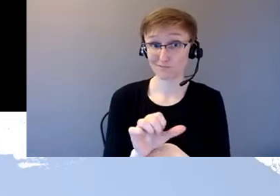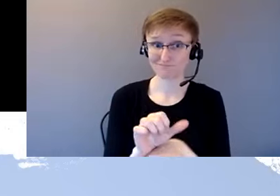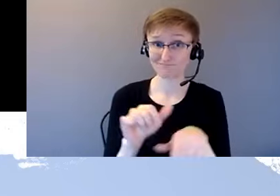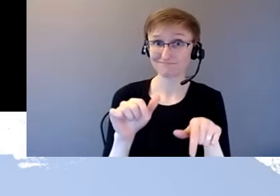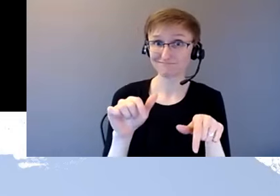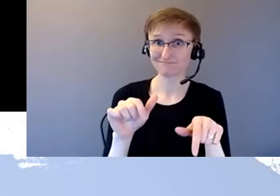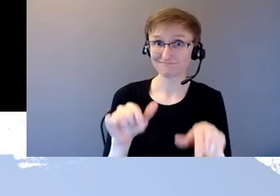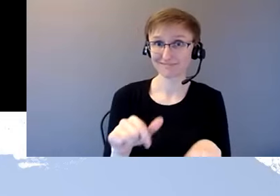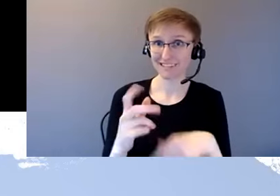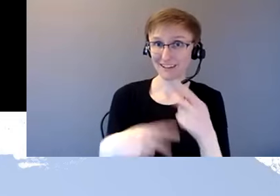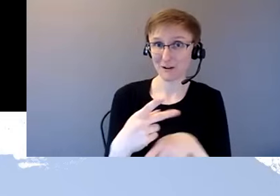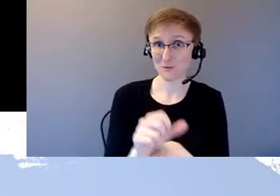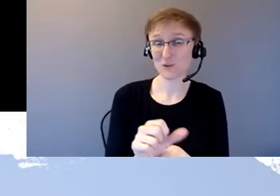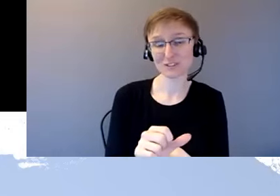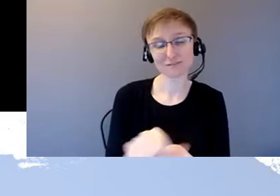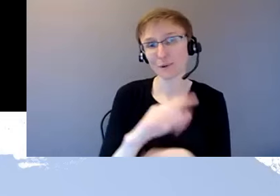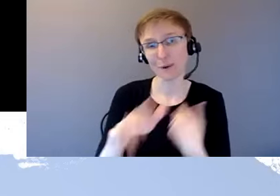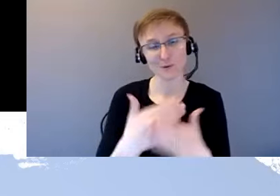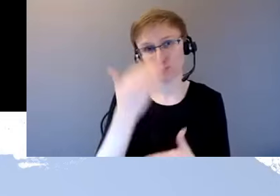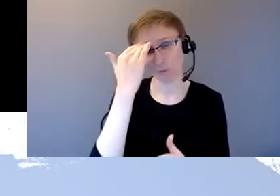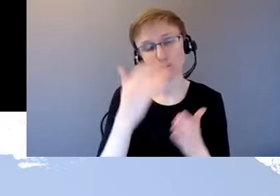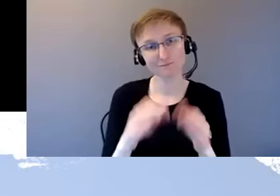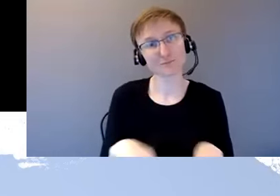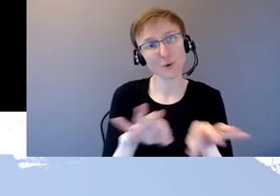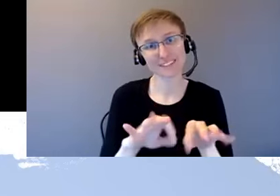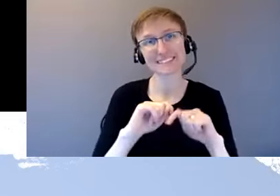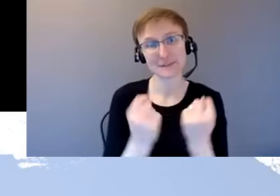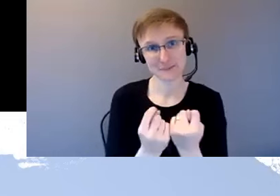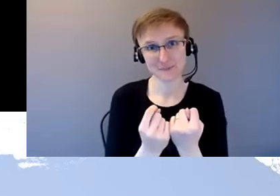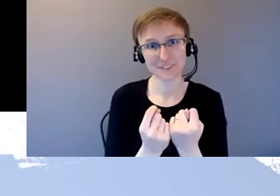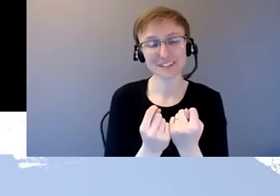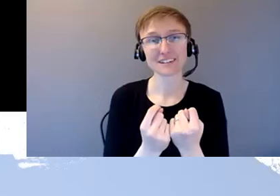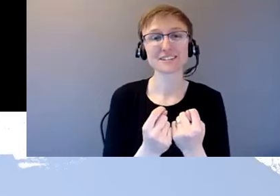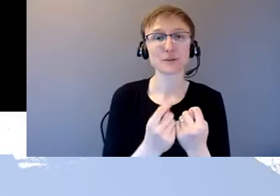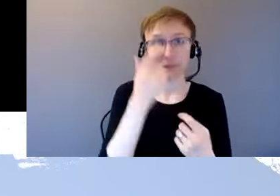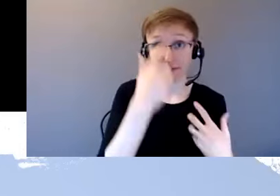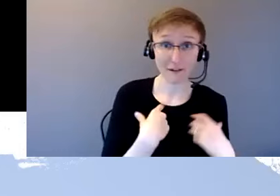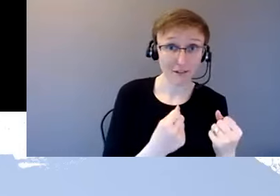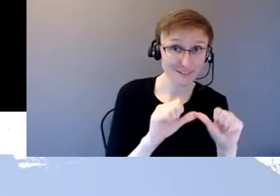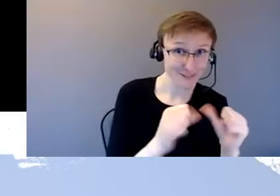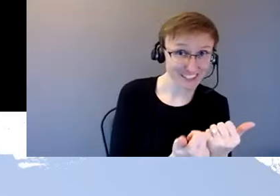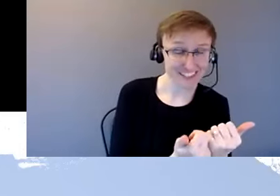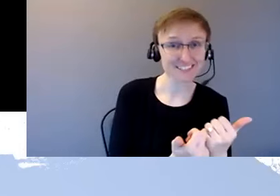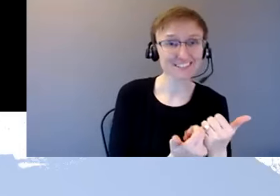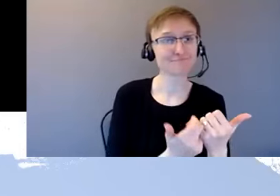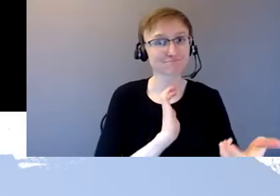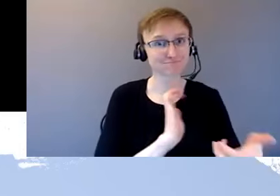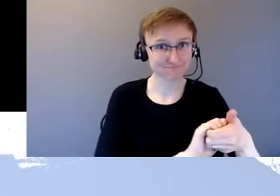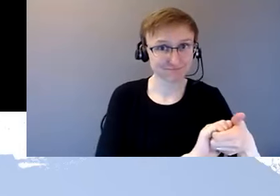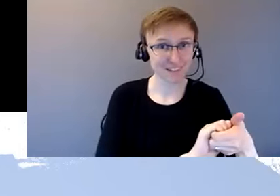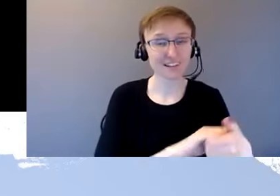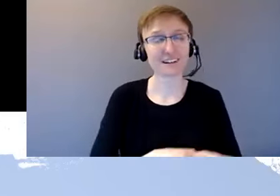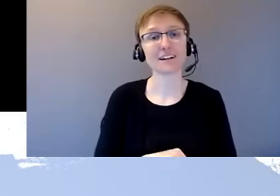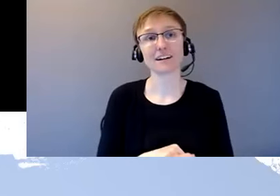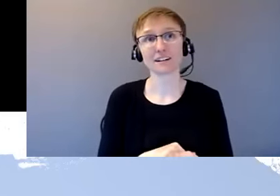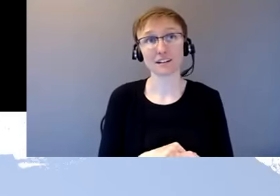lot of work in teams, right? So I work with the Canadian Mental Health Association, and we're a team in that sense. And a lot of my work, pretty